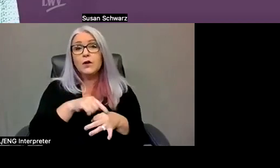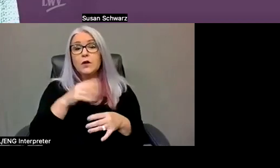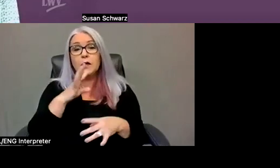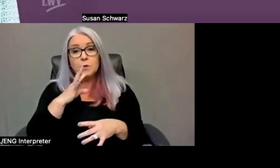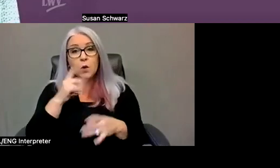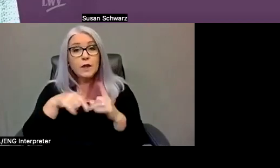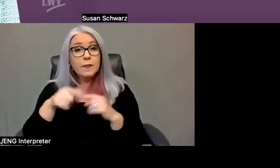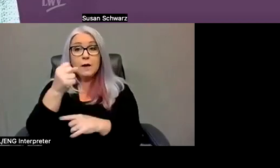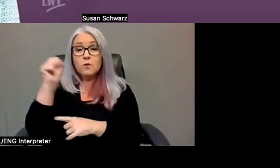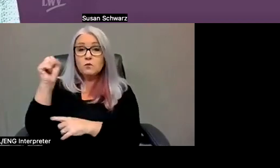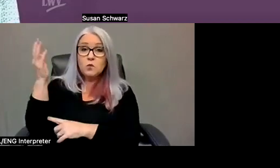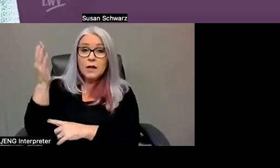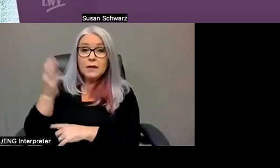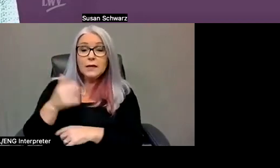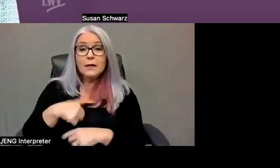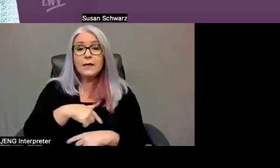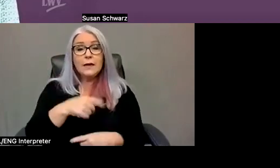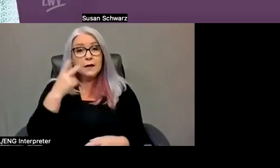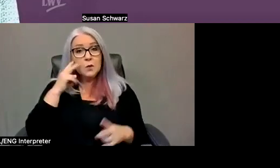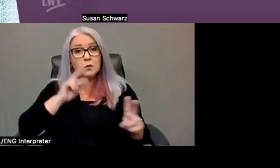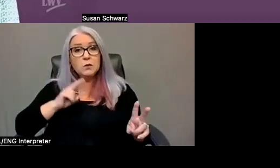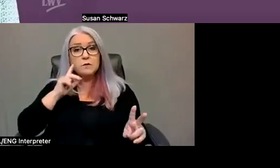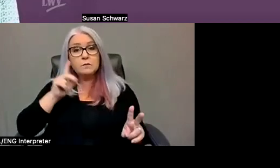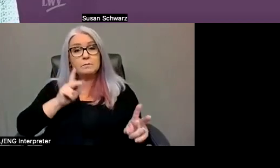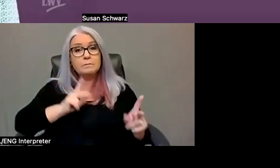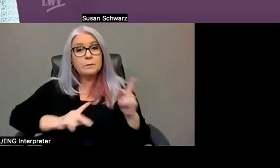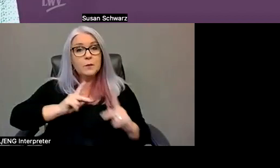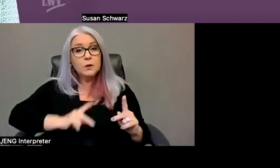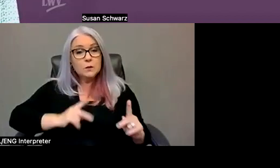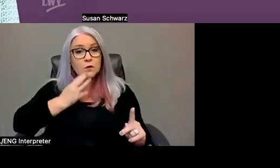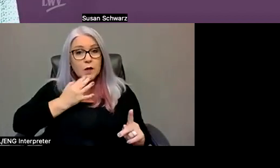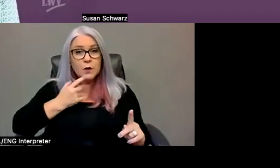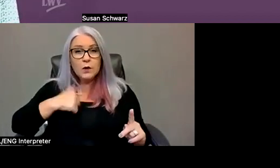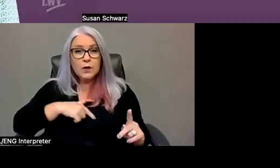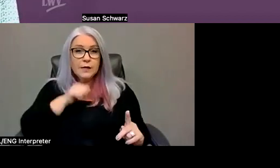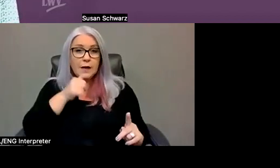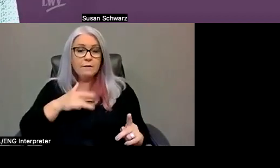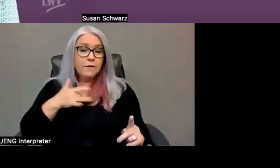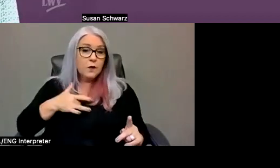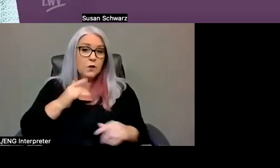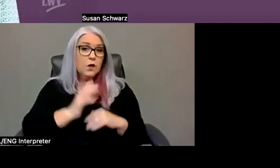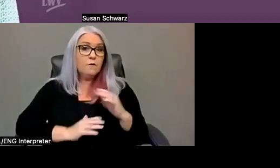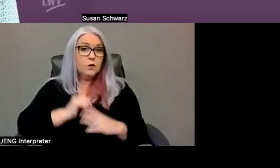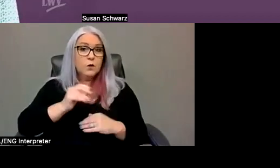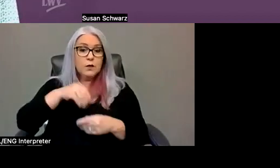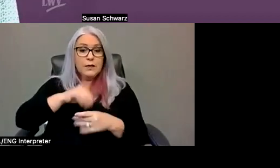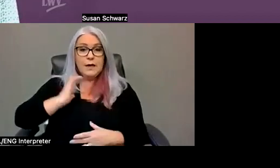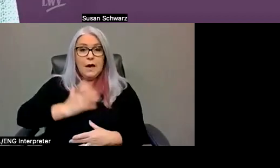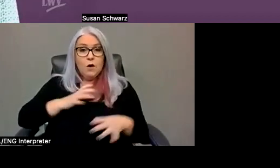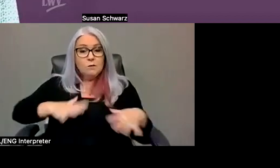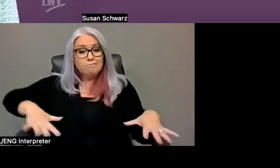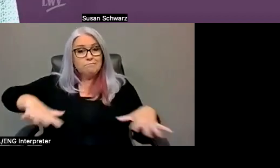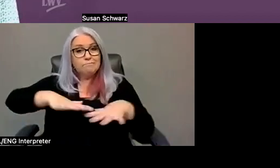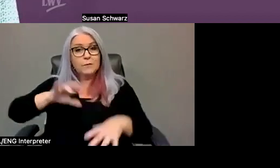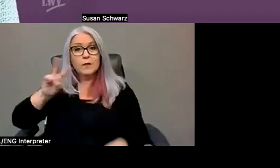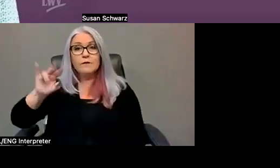who were of color who spoke, and they just did not feel comfortable in our village. And frankly, they had a